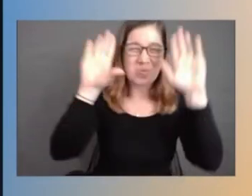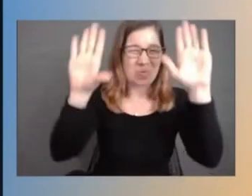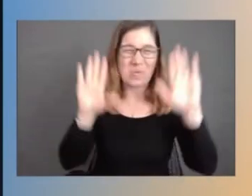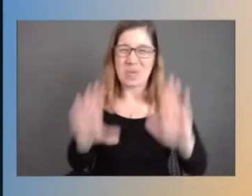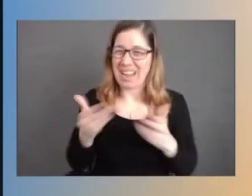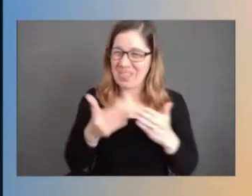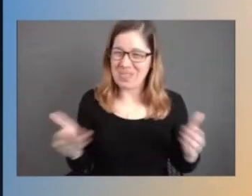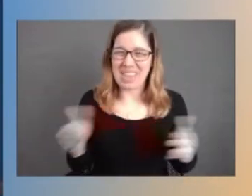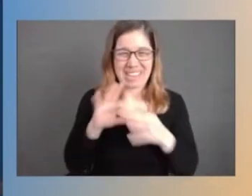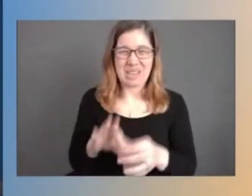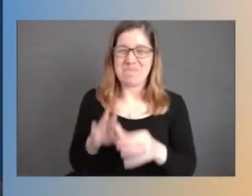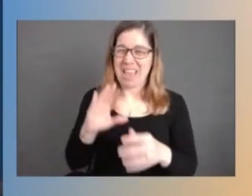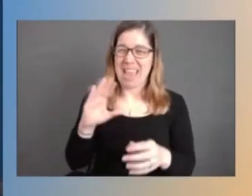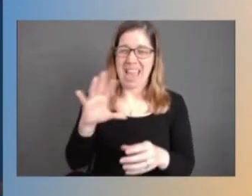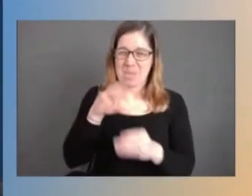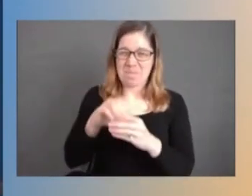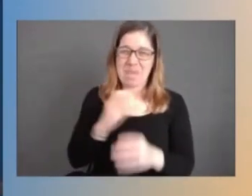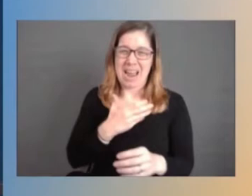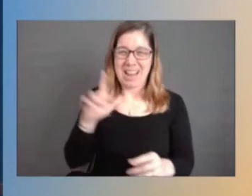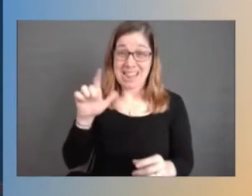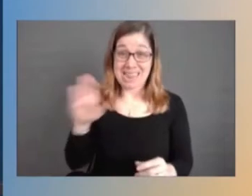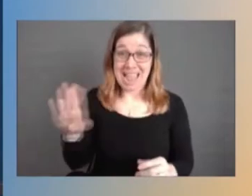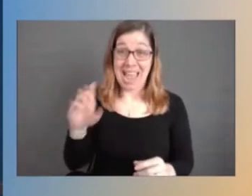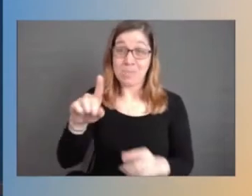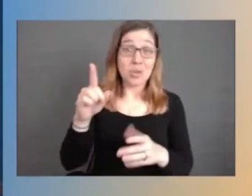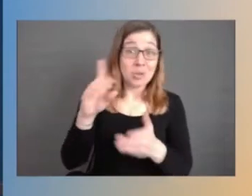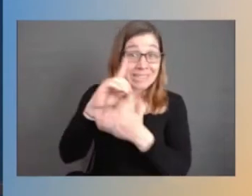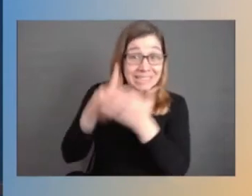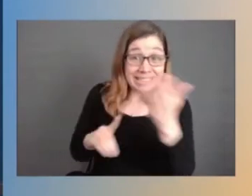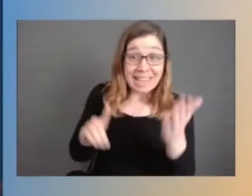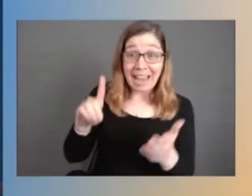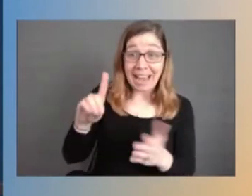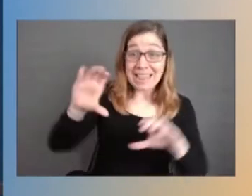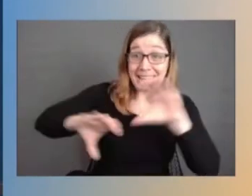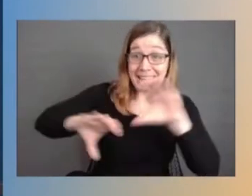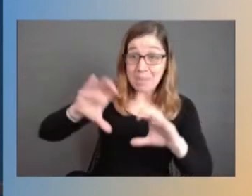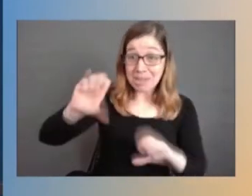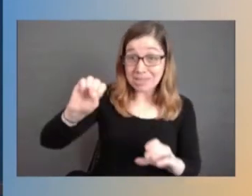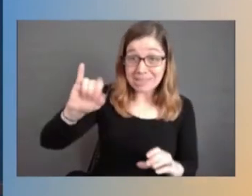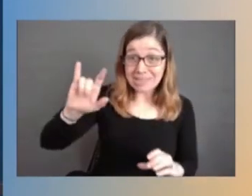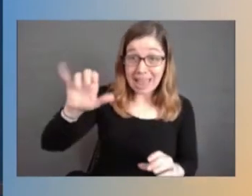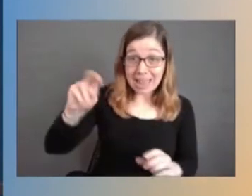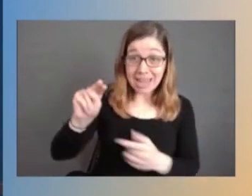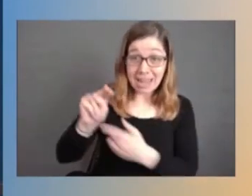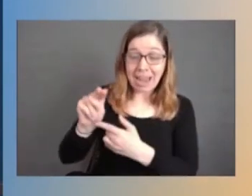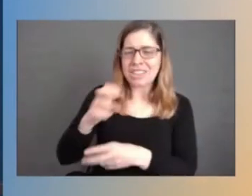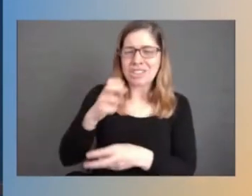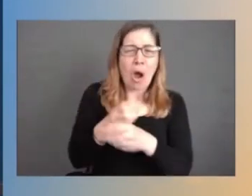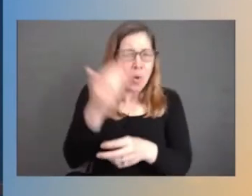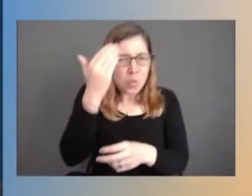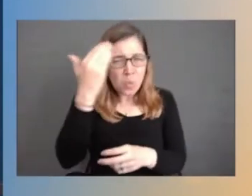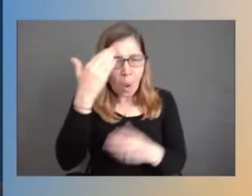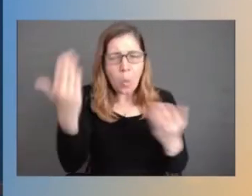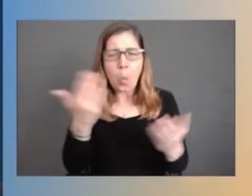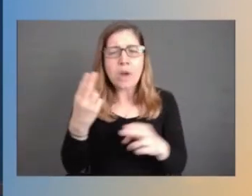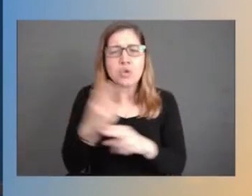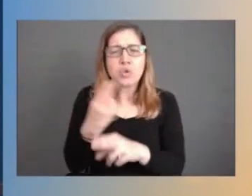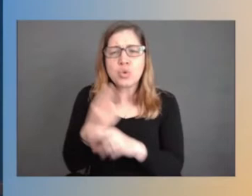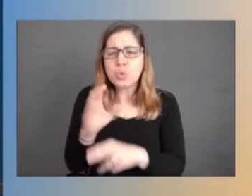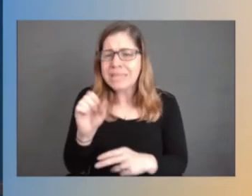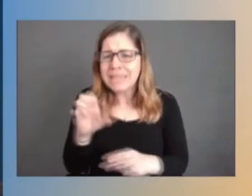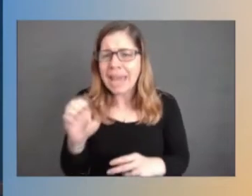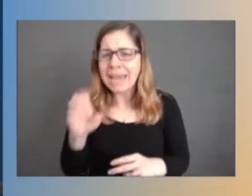Annapurna Labs, is that when you're designing silicon, it's really hard to know what the use cases are going to be, because you're usually designing